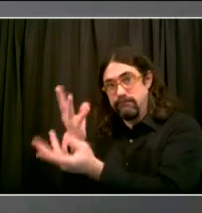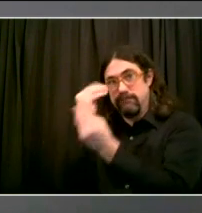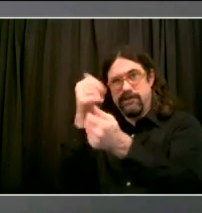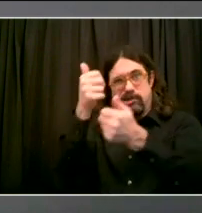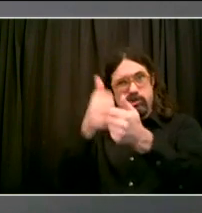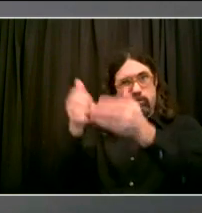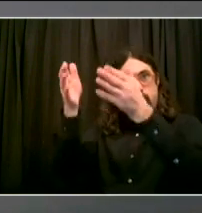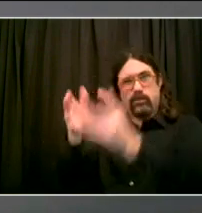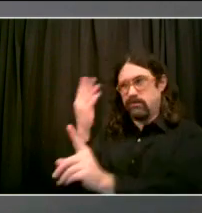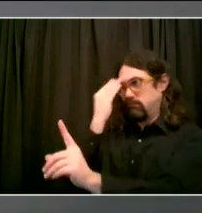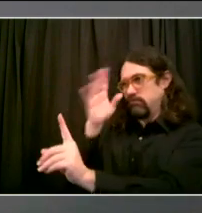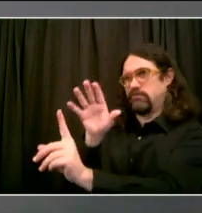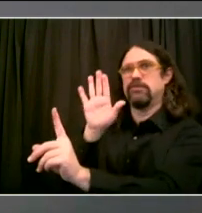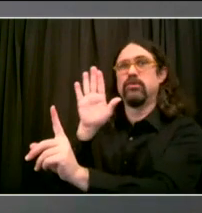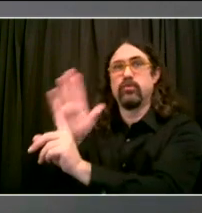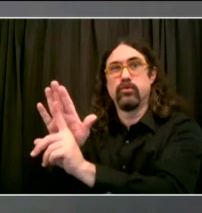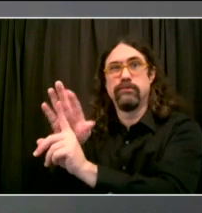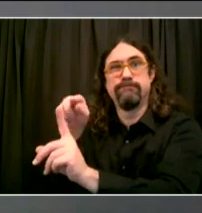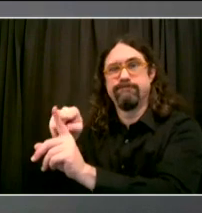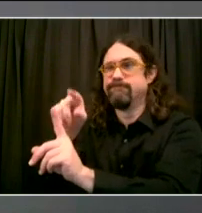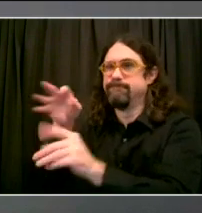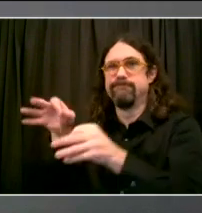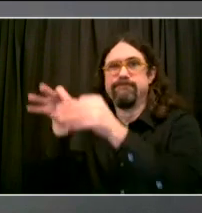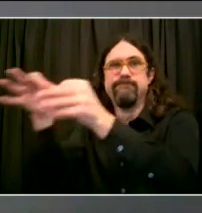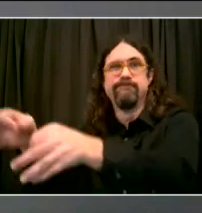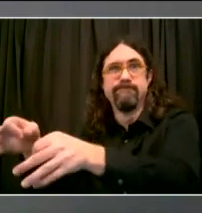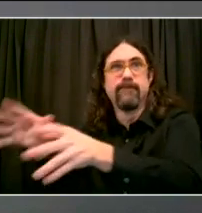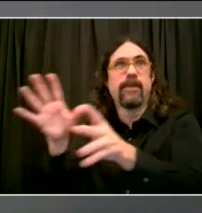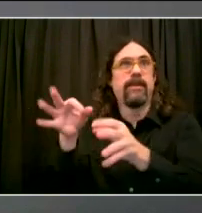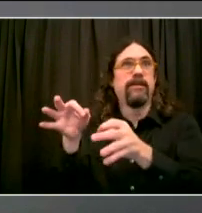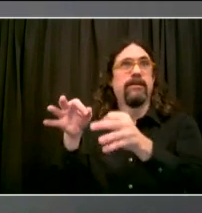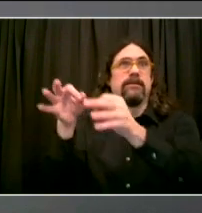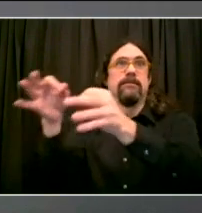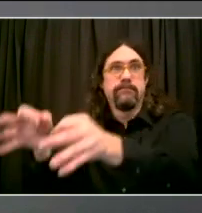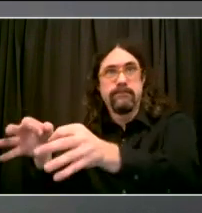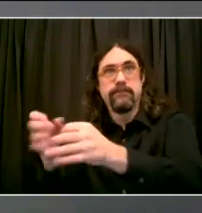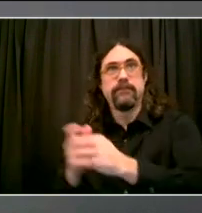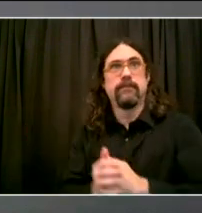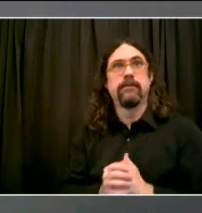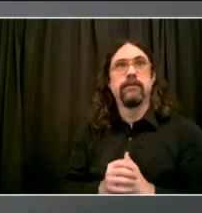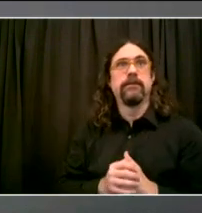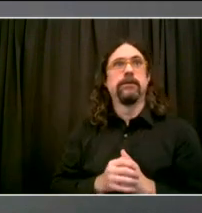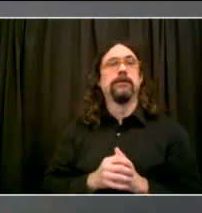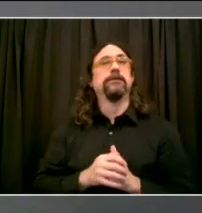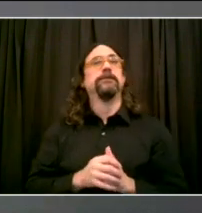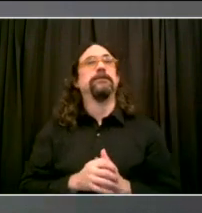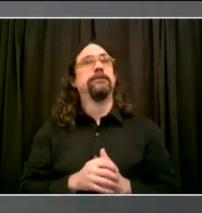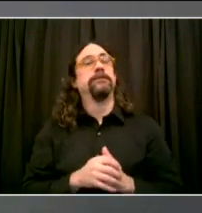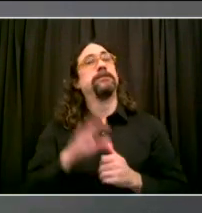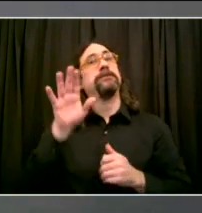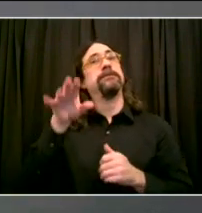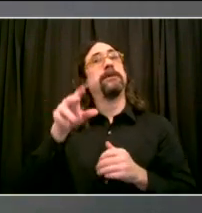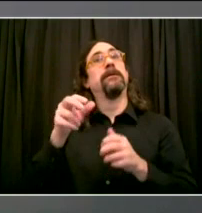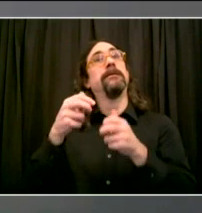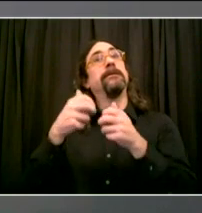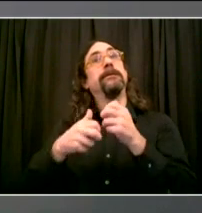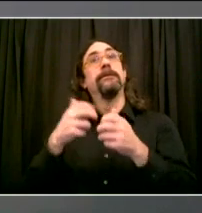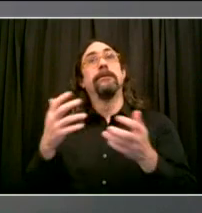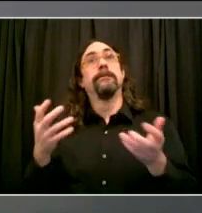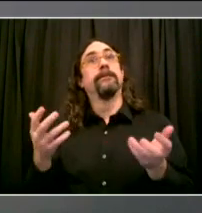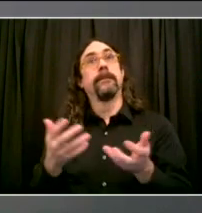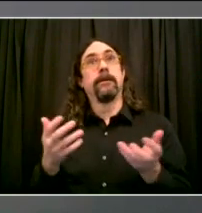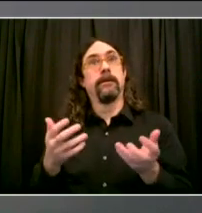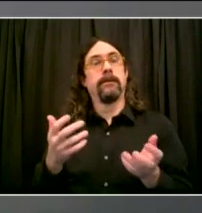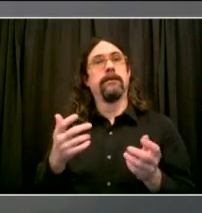the site that they chose, because we find many people have chosen a specific geographic site because it's convenient to